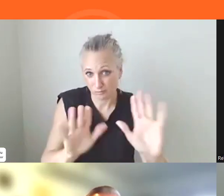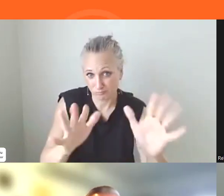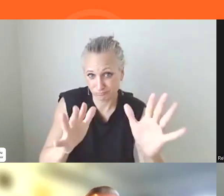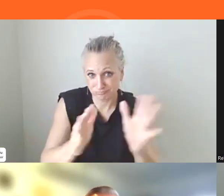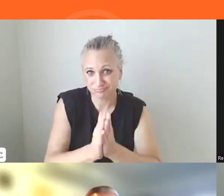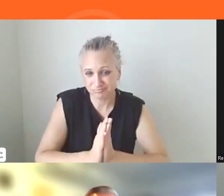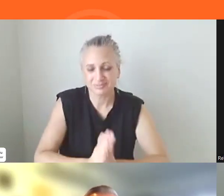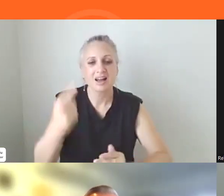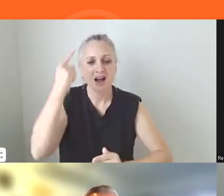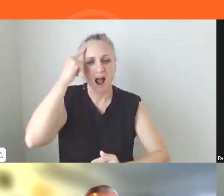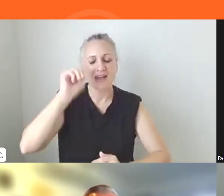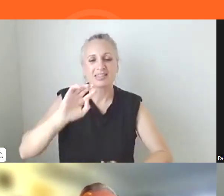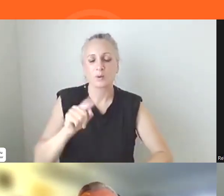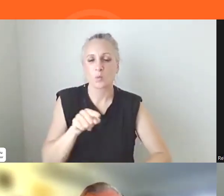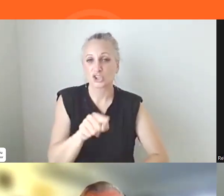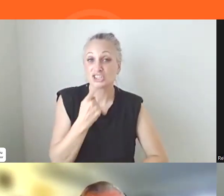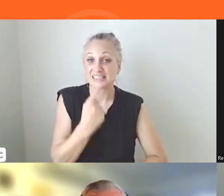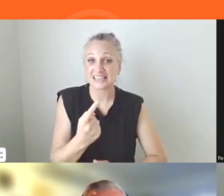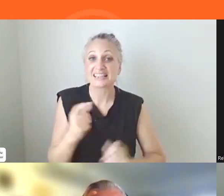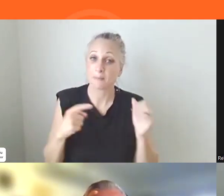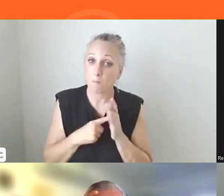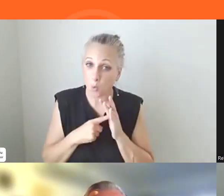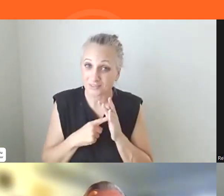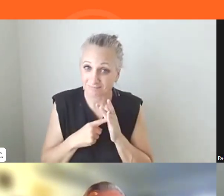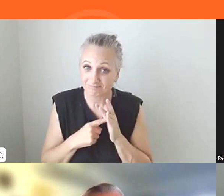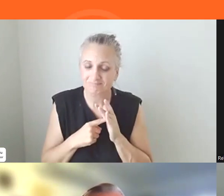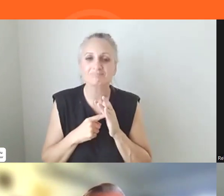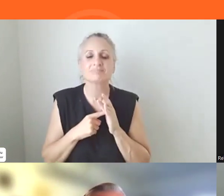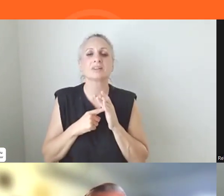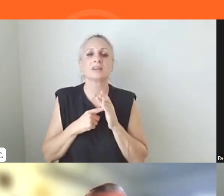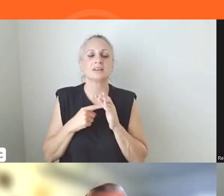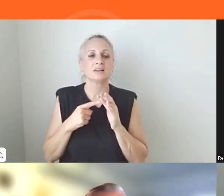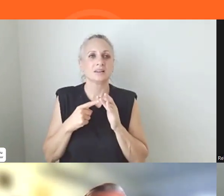really important that we operate right now. We are in